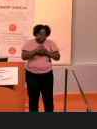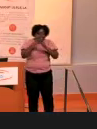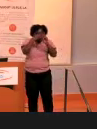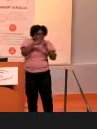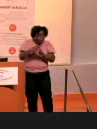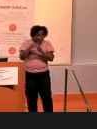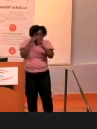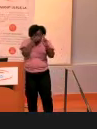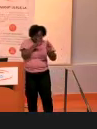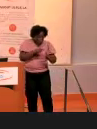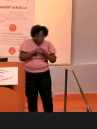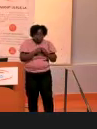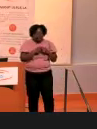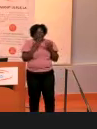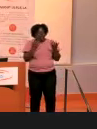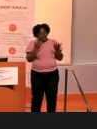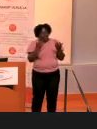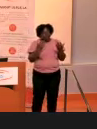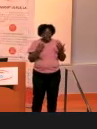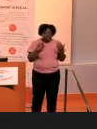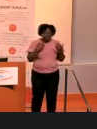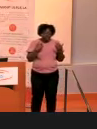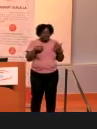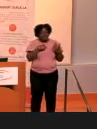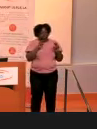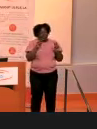targets, and I think we're in for some excitement.